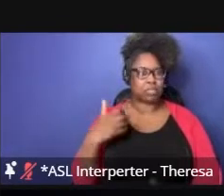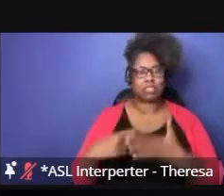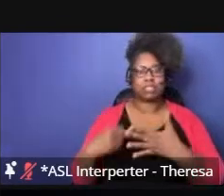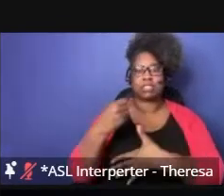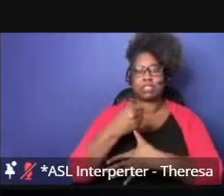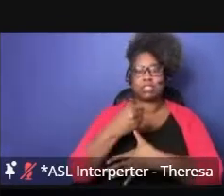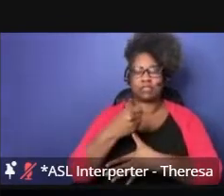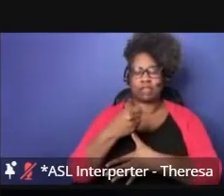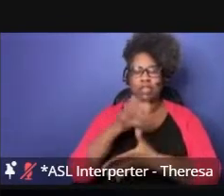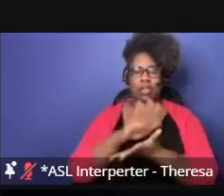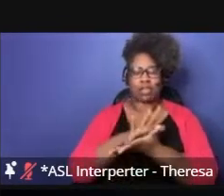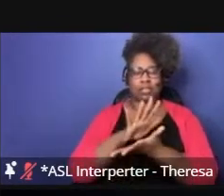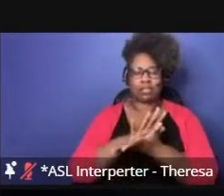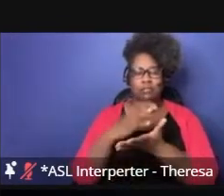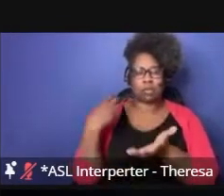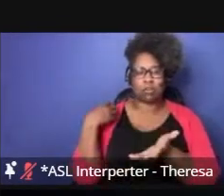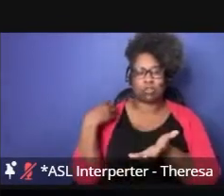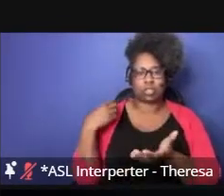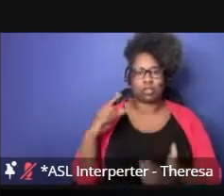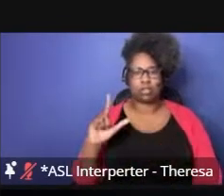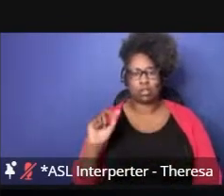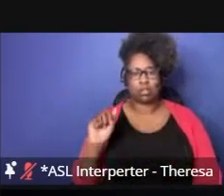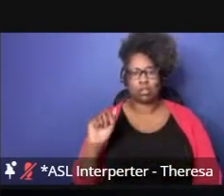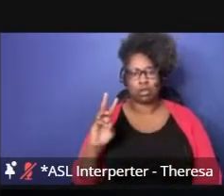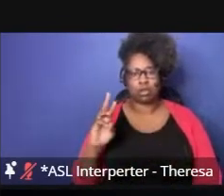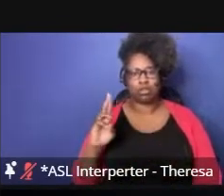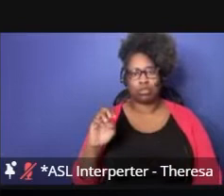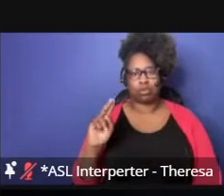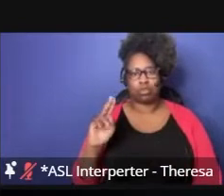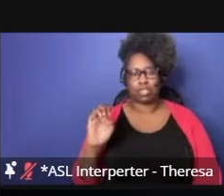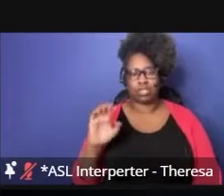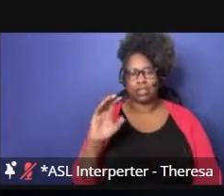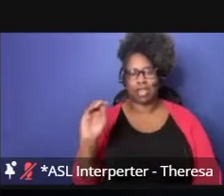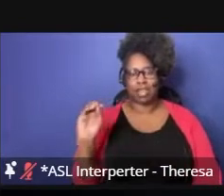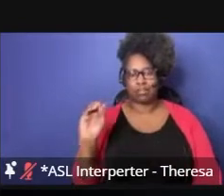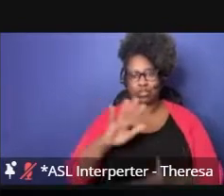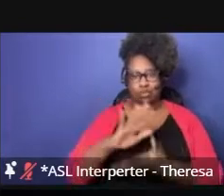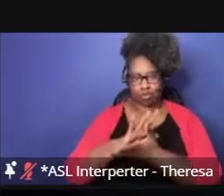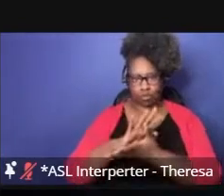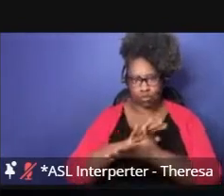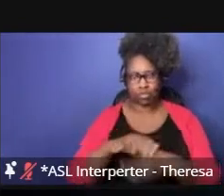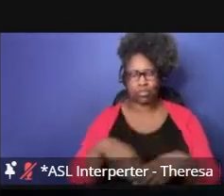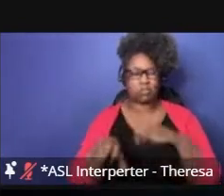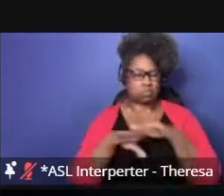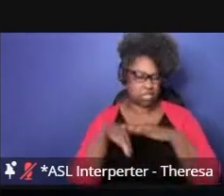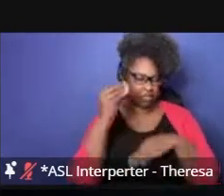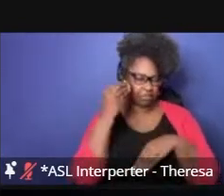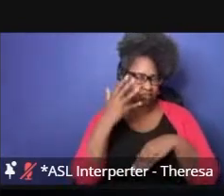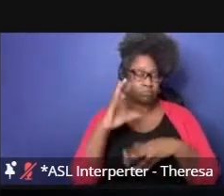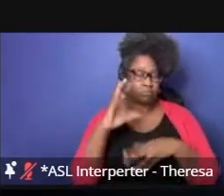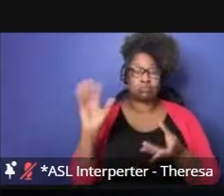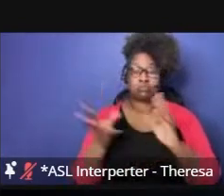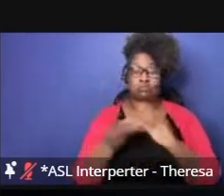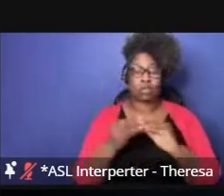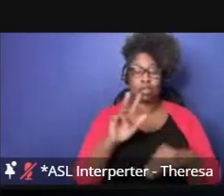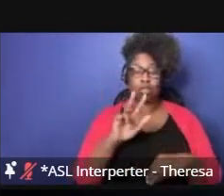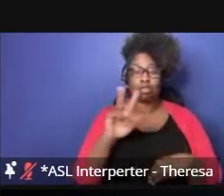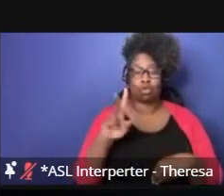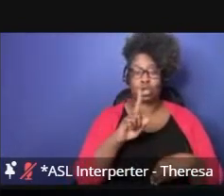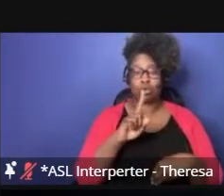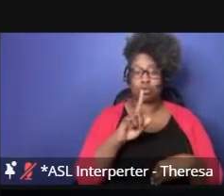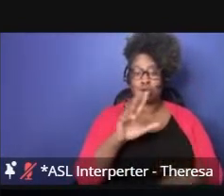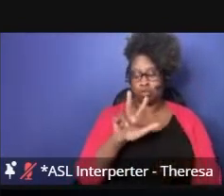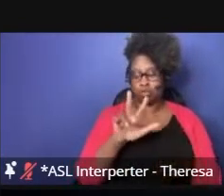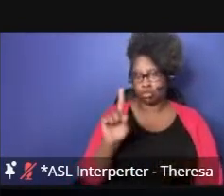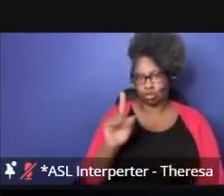Schools. Just some basic information about our coalition. We currently have 31 members. You can see there on